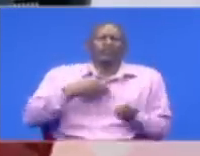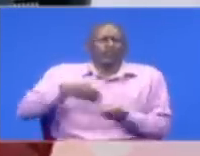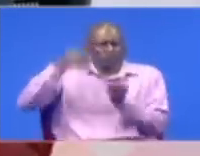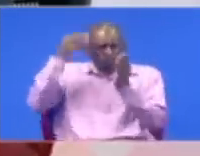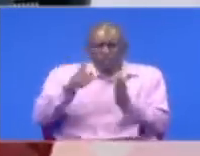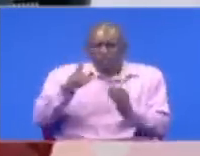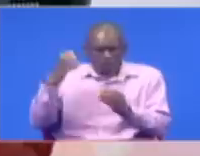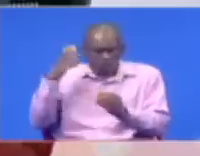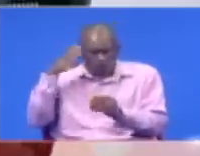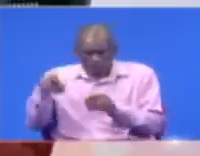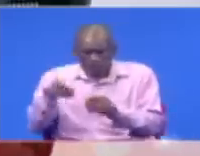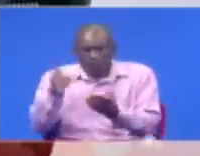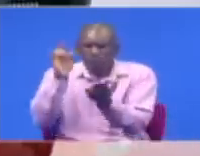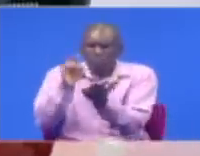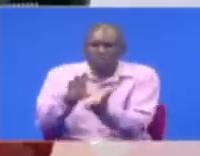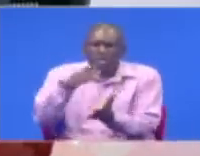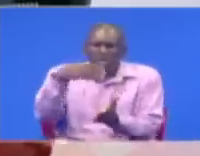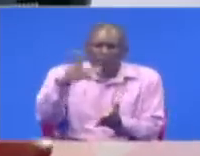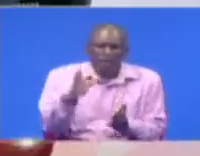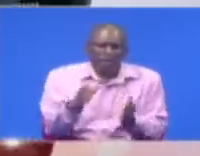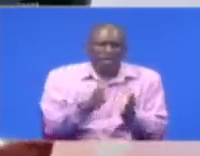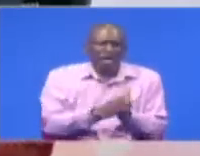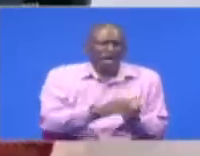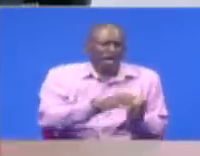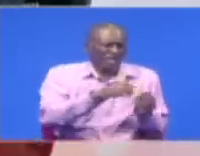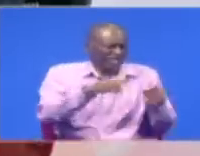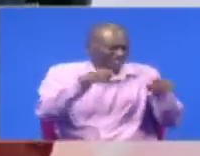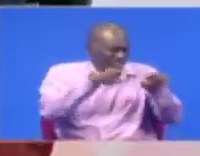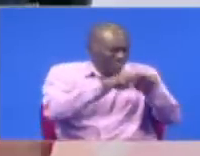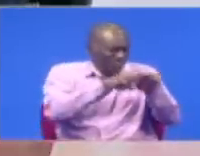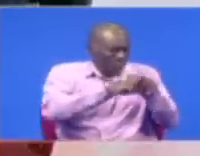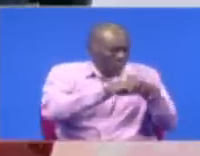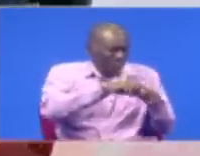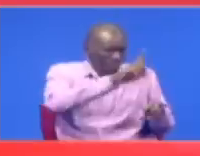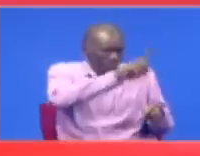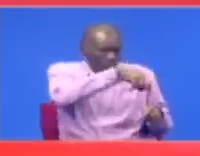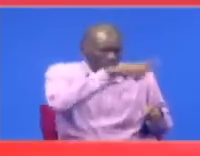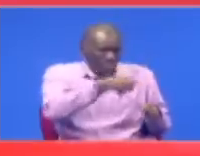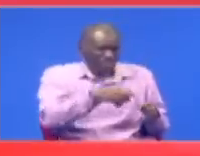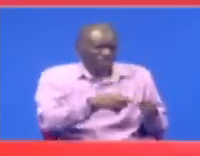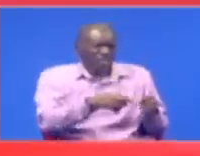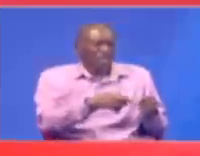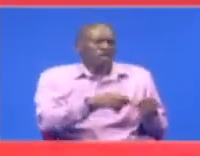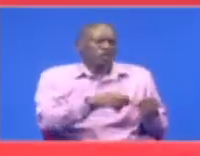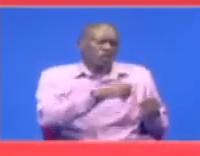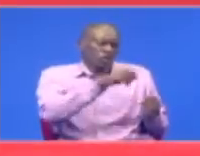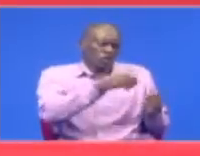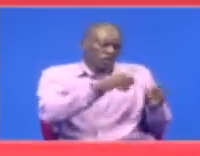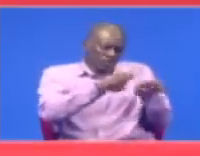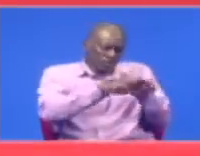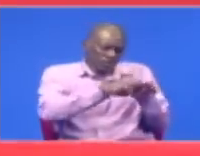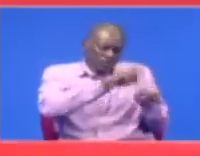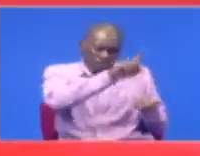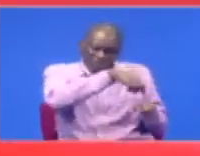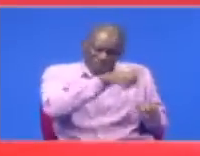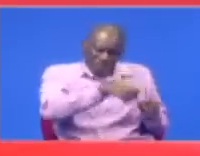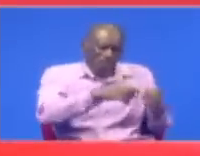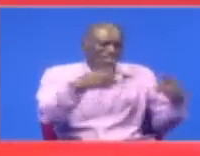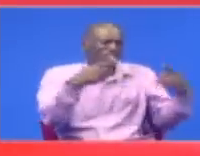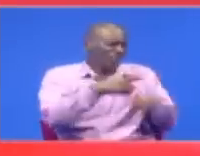college being expelled, while as for identical offense or misdemeanor